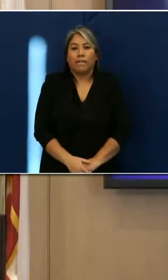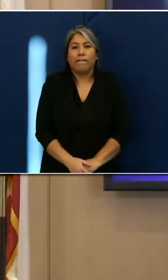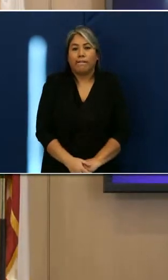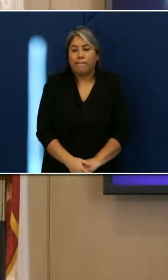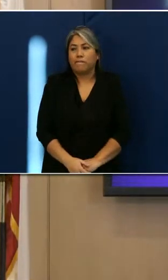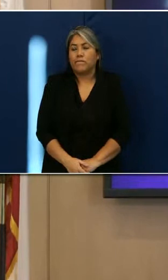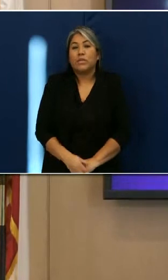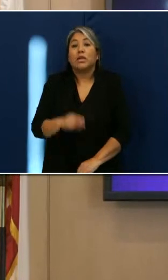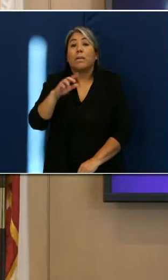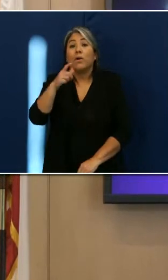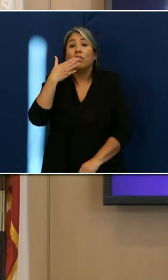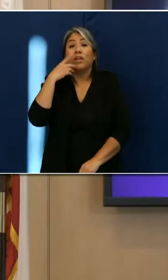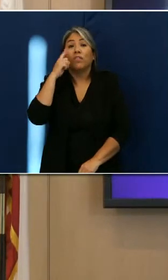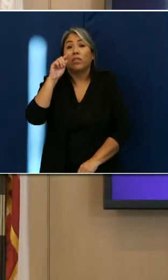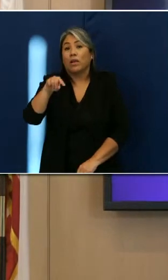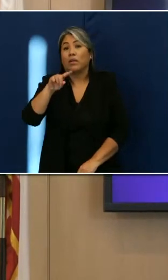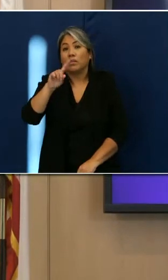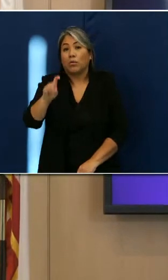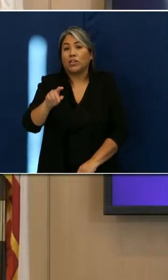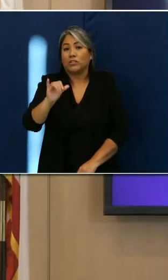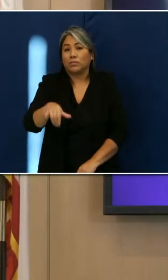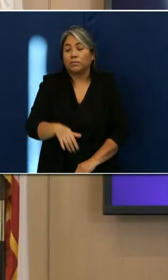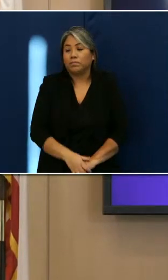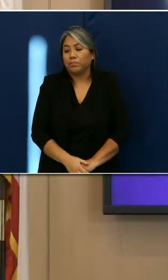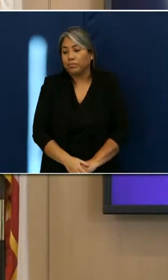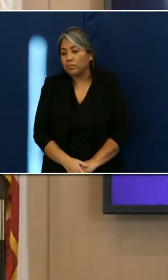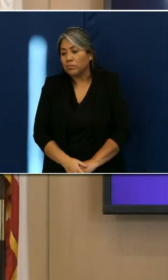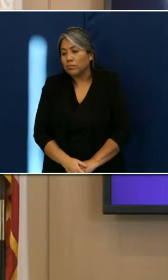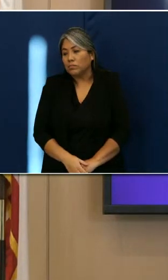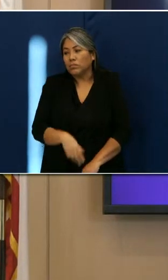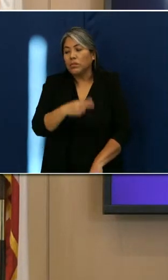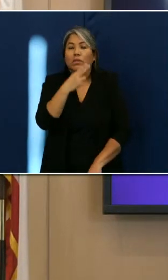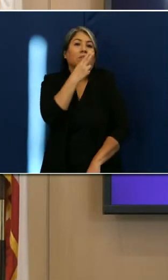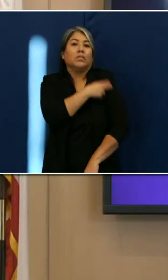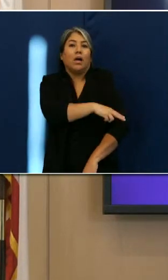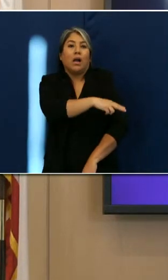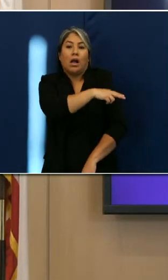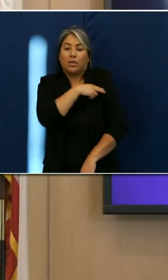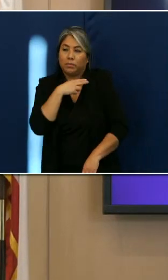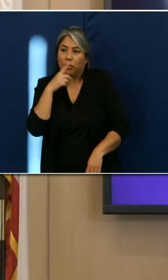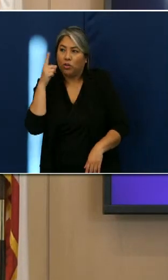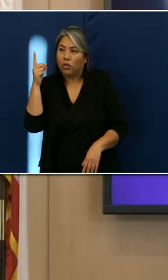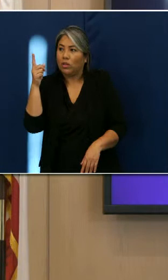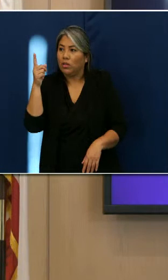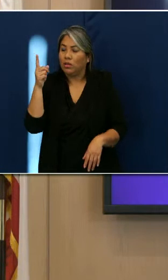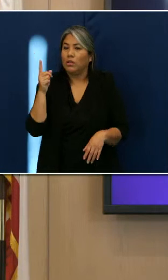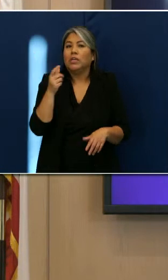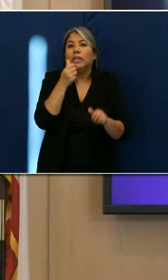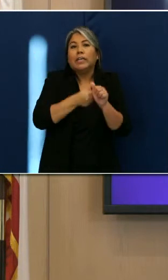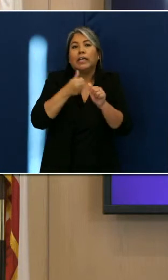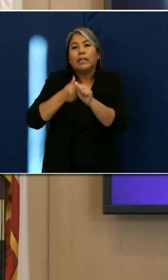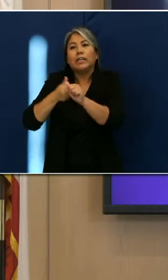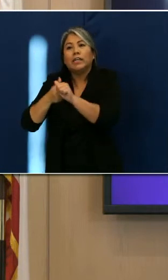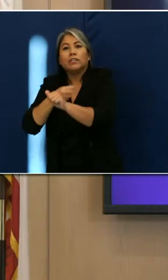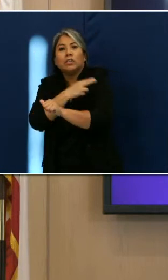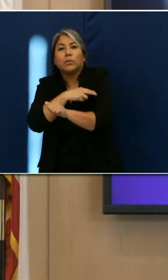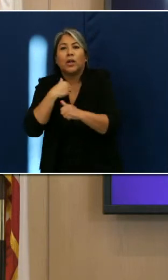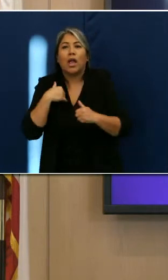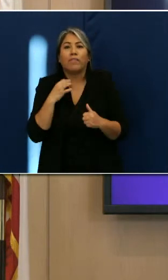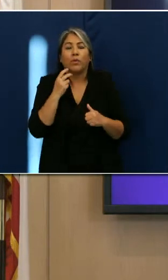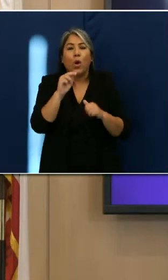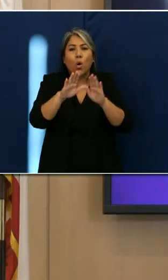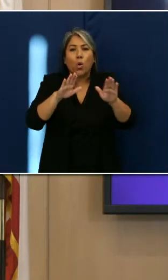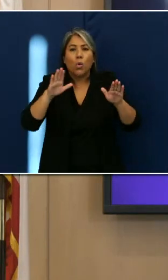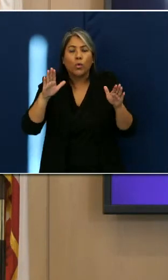And Paul, thank you for that question. It's, yeah, I mean, the hospital, each of the hospitals have their own operations. They have their own